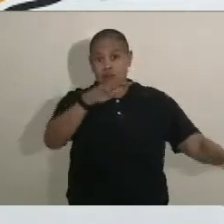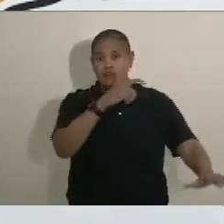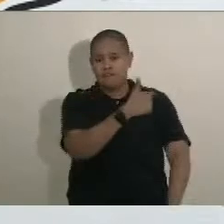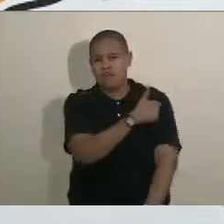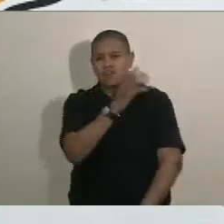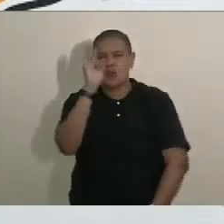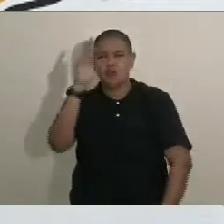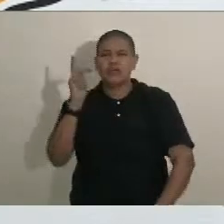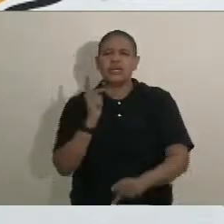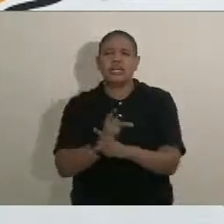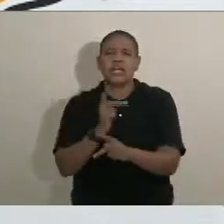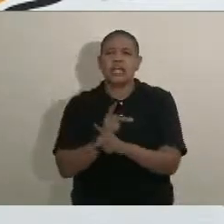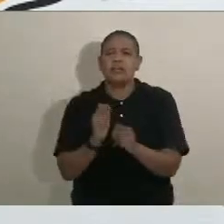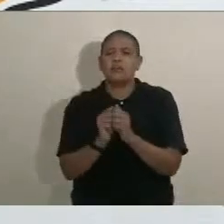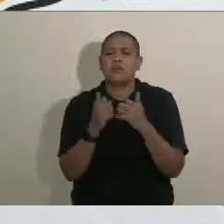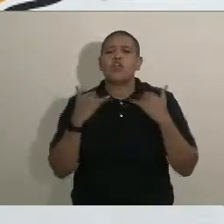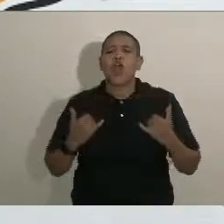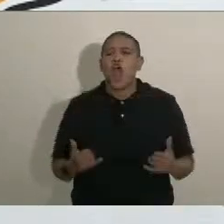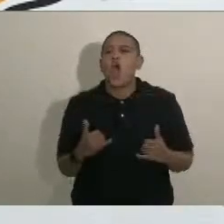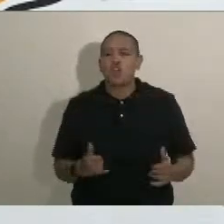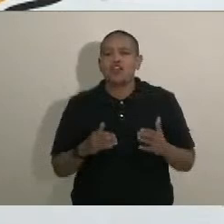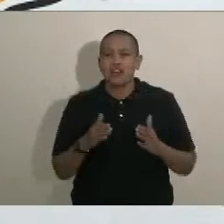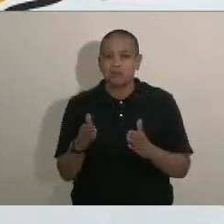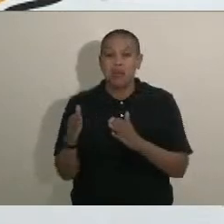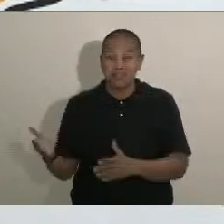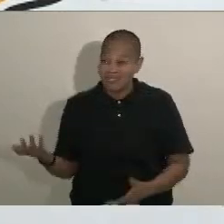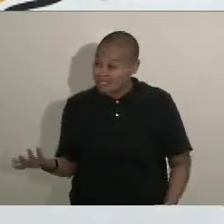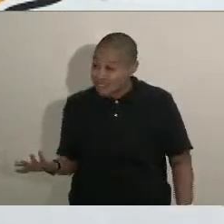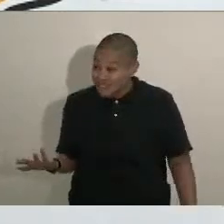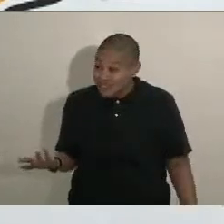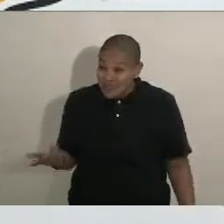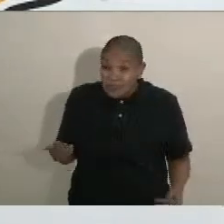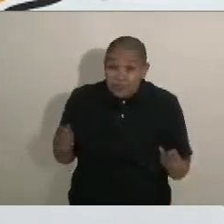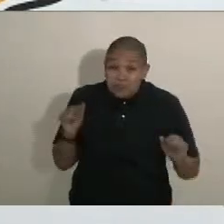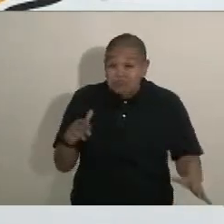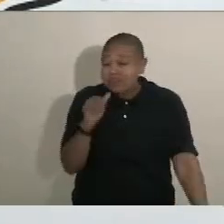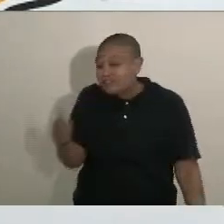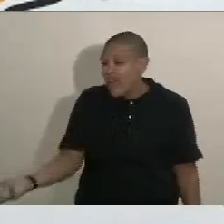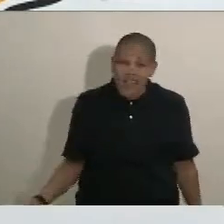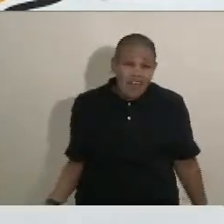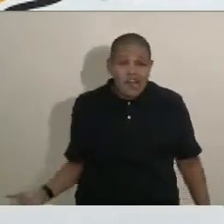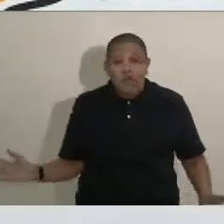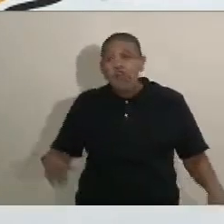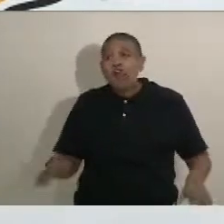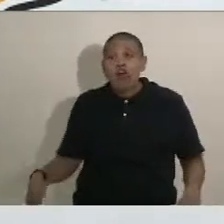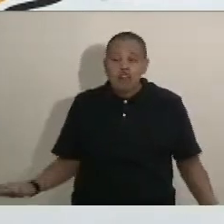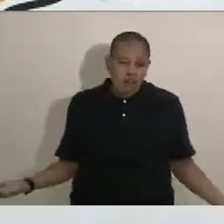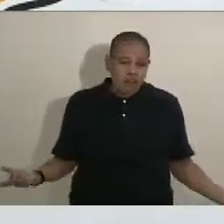you continue with the current methods which appear not to be working?